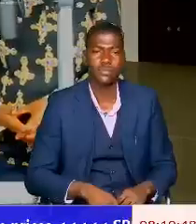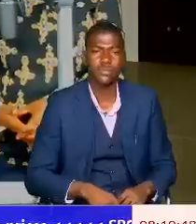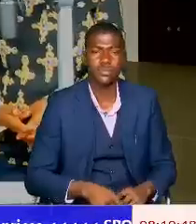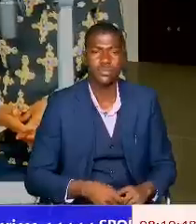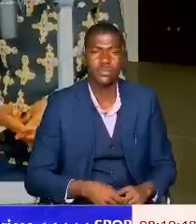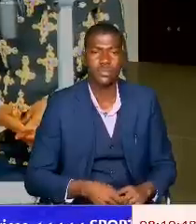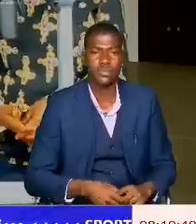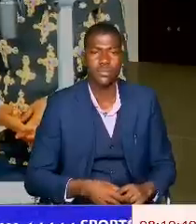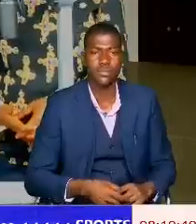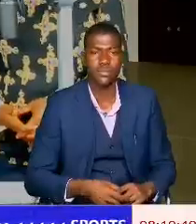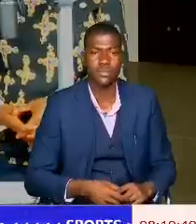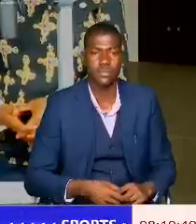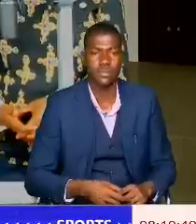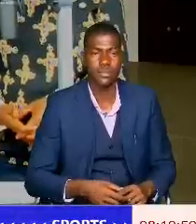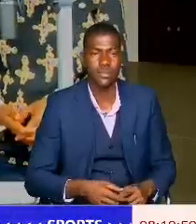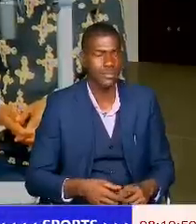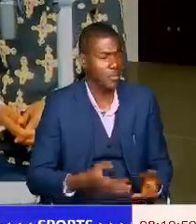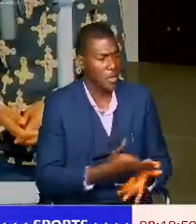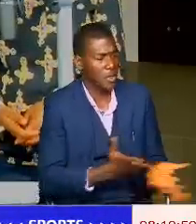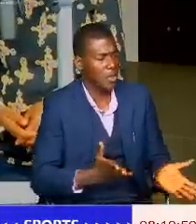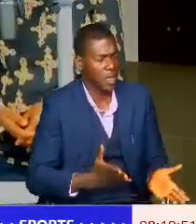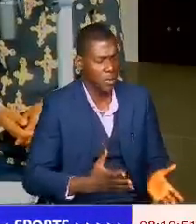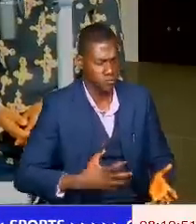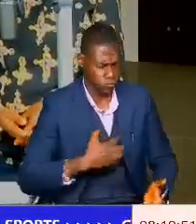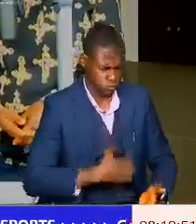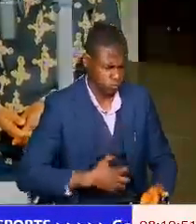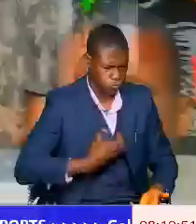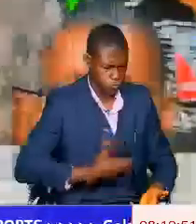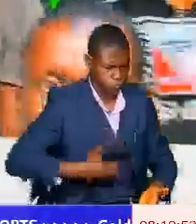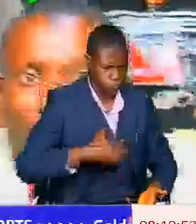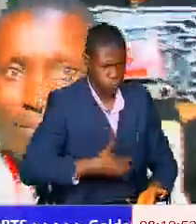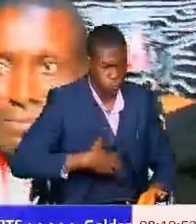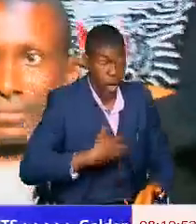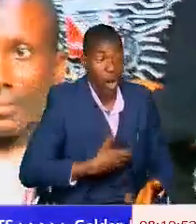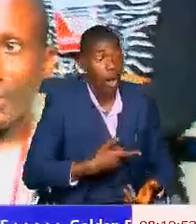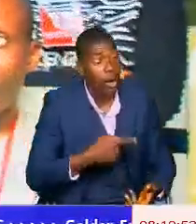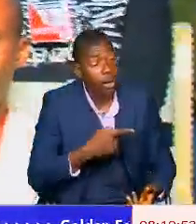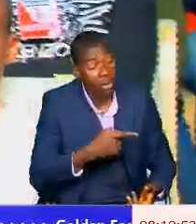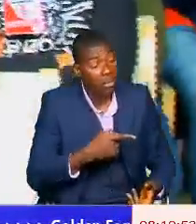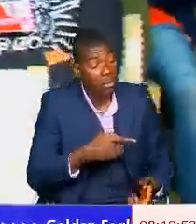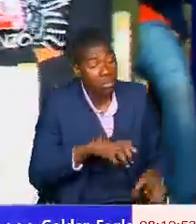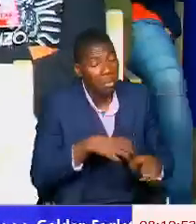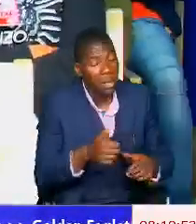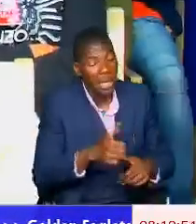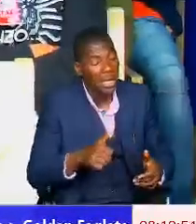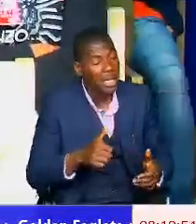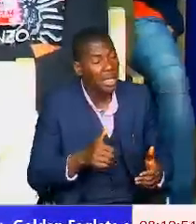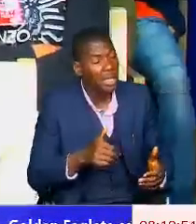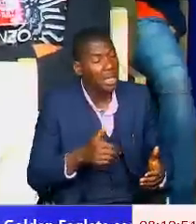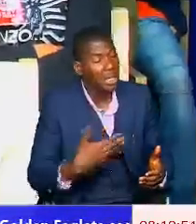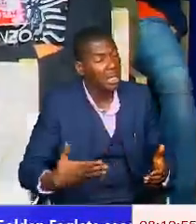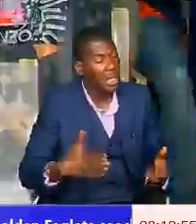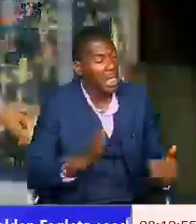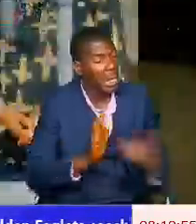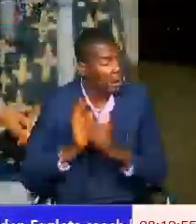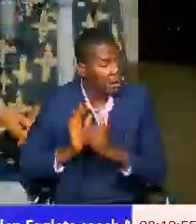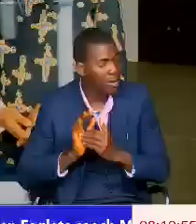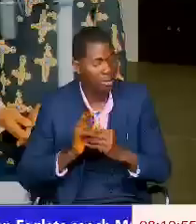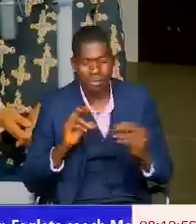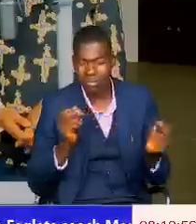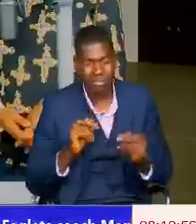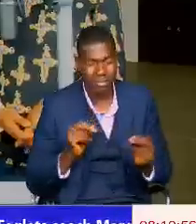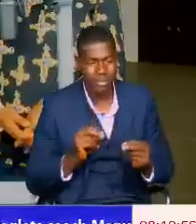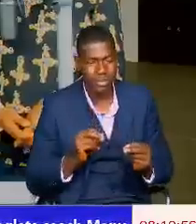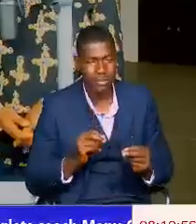be? But let they paint them. There is nothing they can do because we, na project will be in the hands of